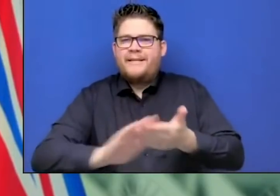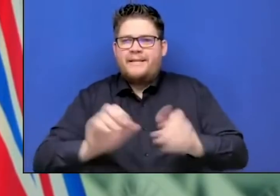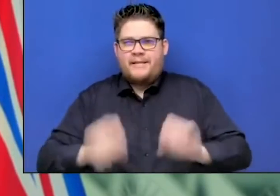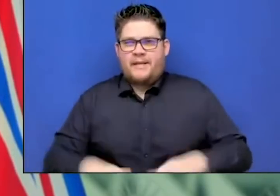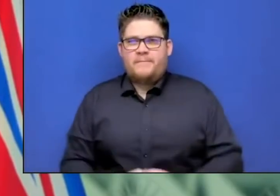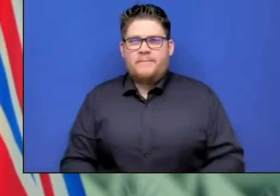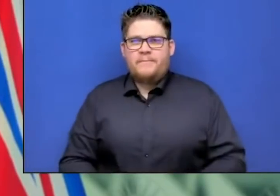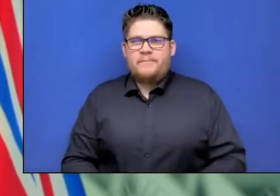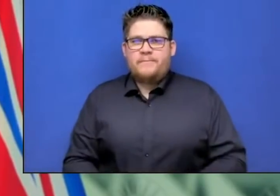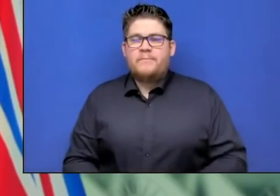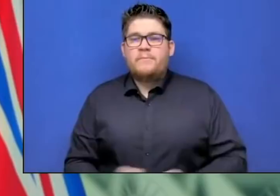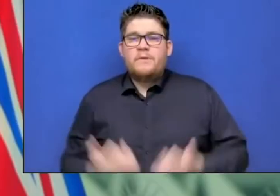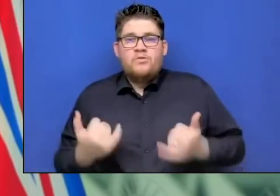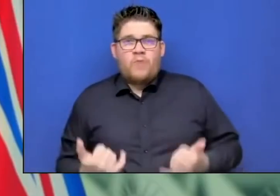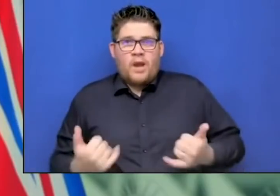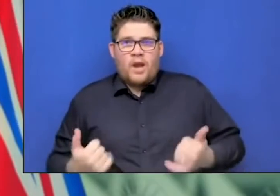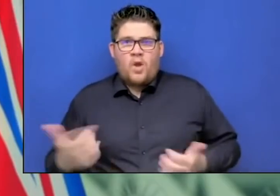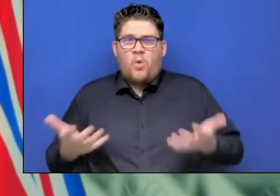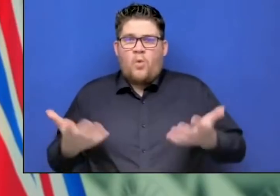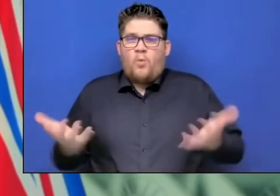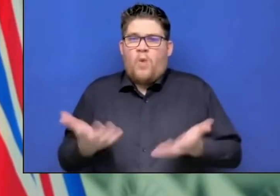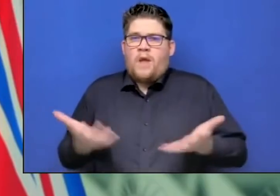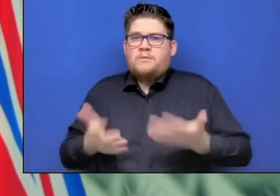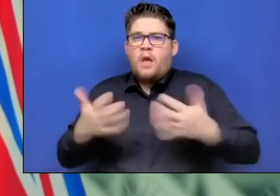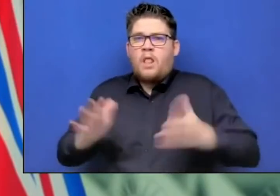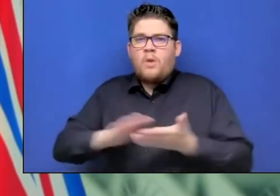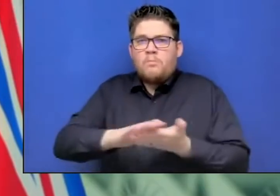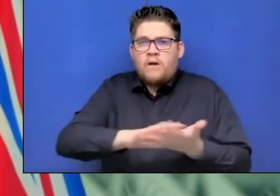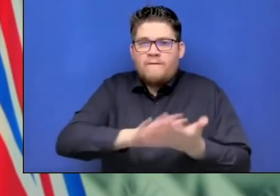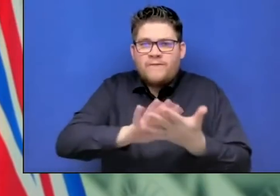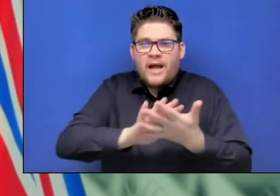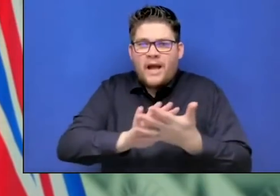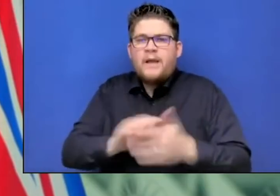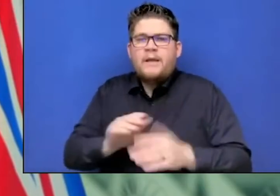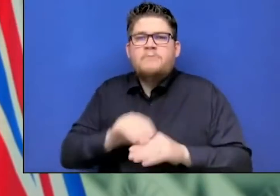distributing refined fuel that they are sourcing